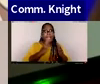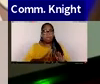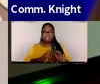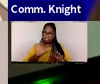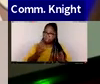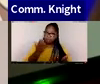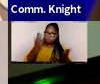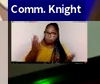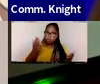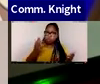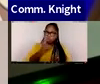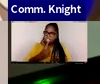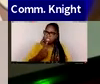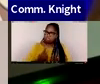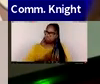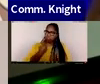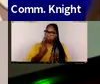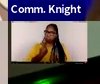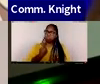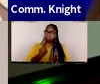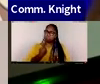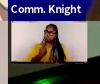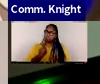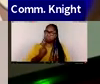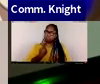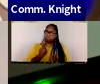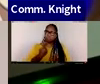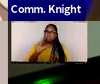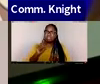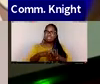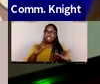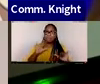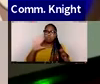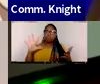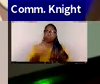an insult, but it's it'll devastate the neighborhood.